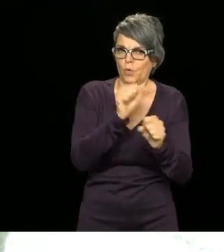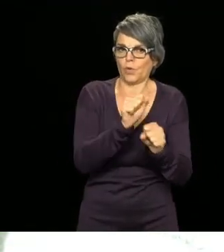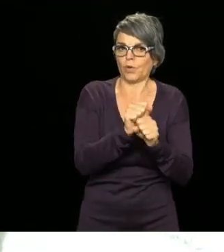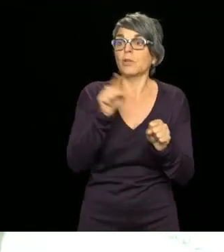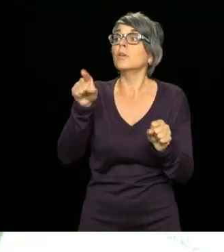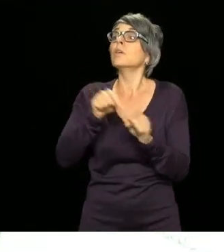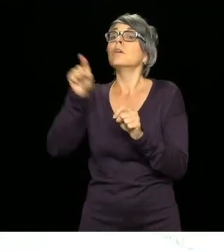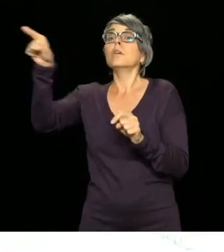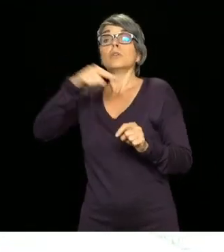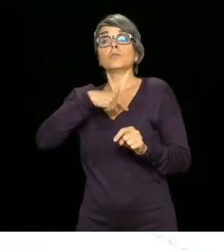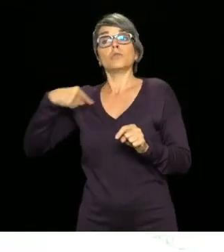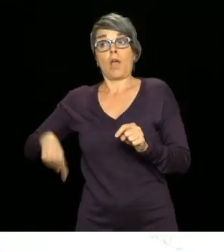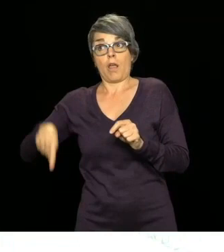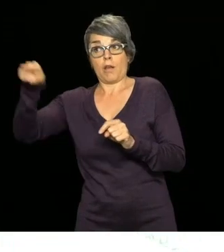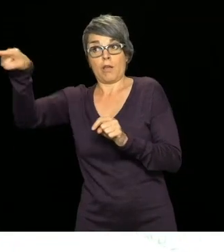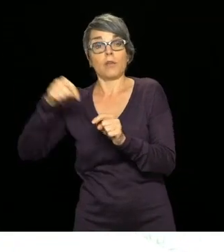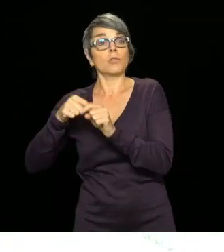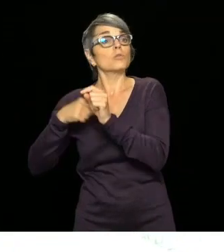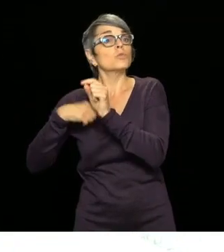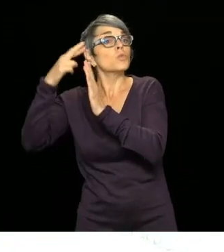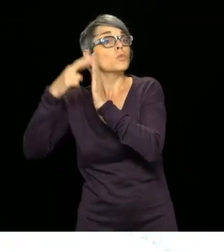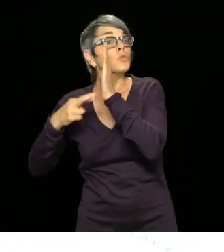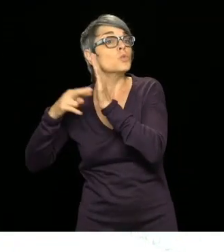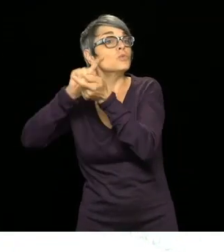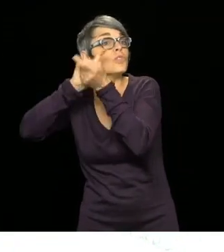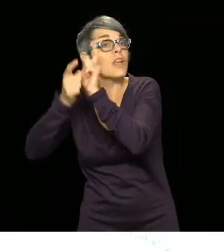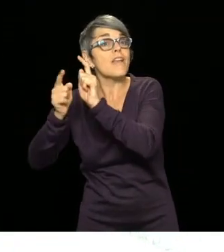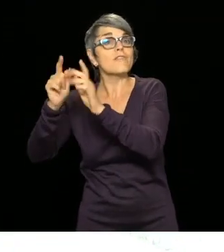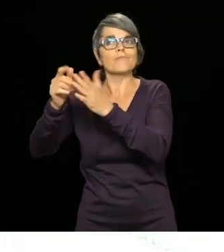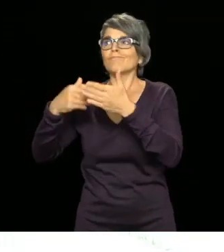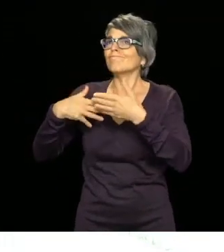was an onslaught of survivors searching for help.